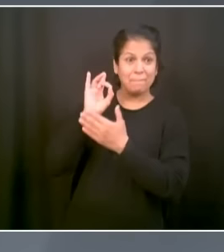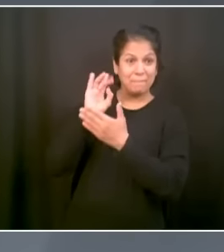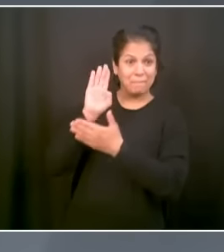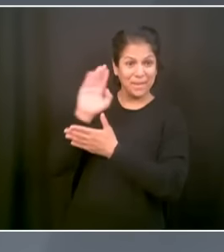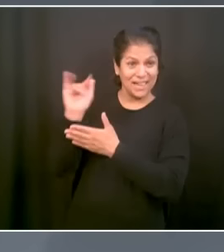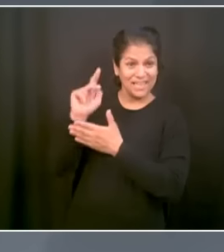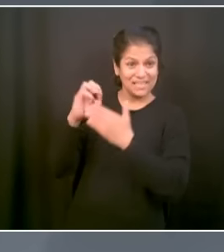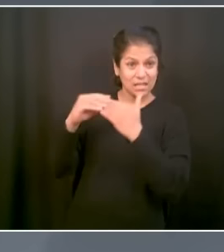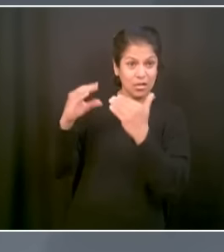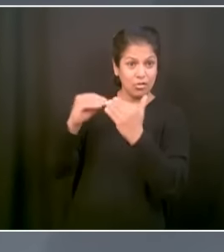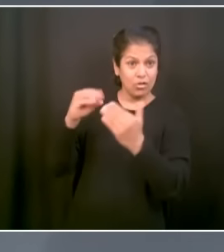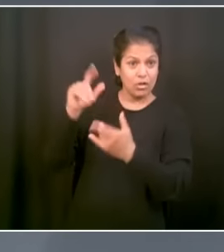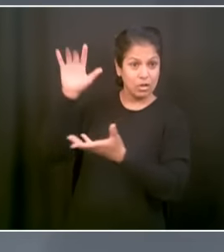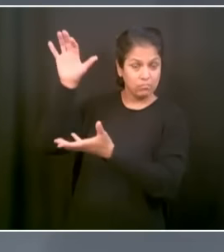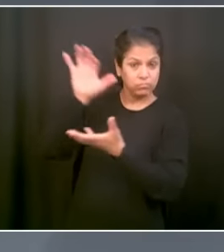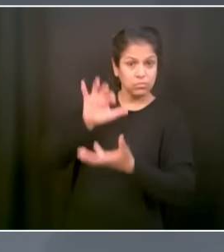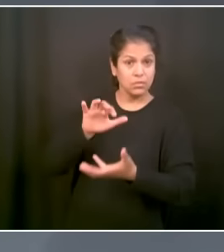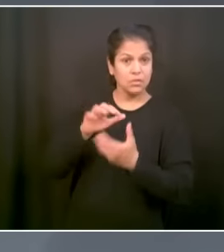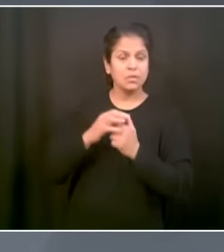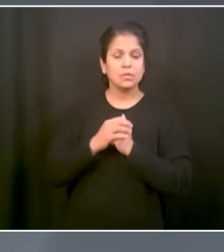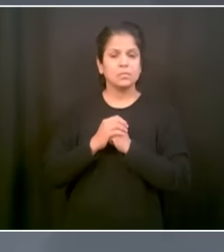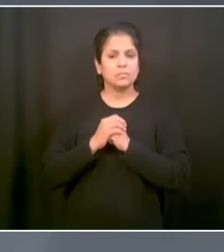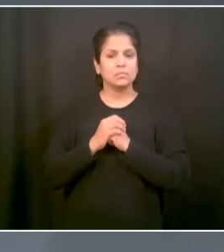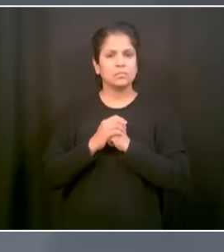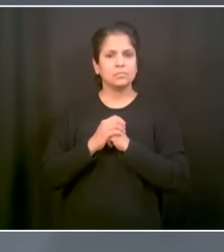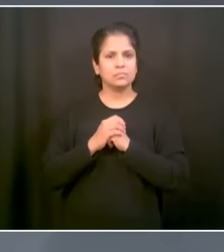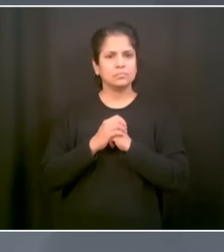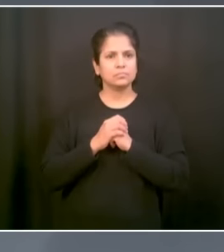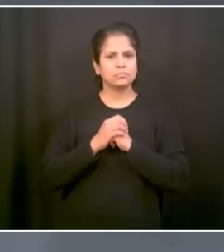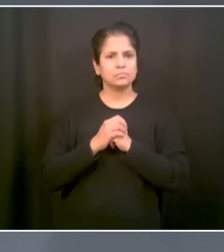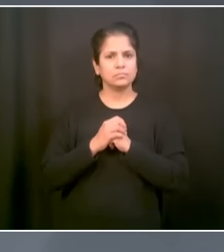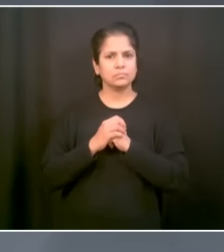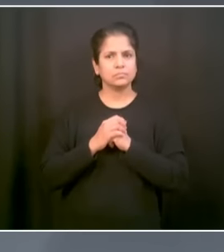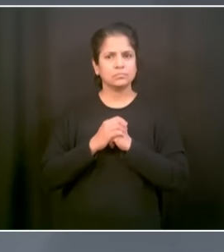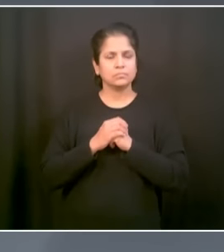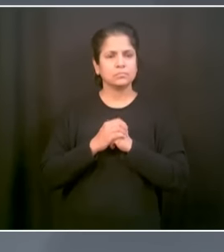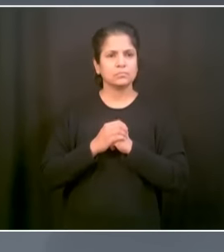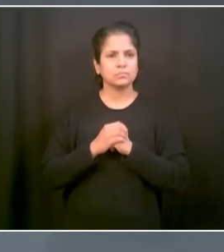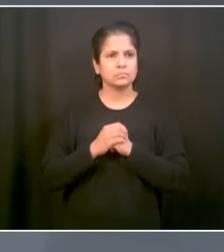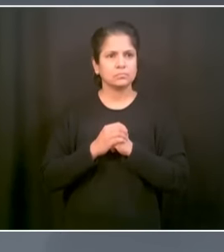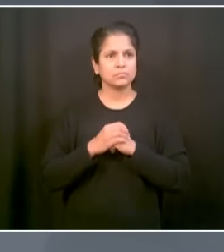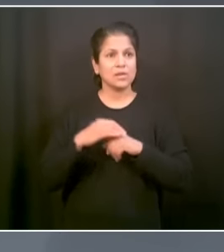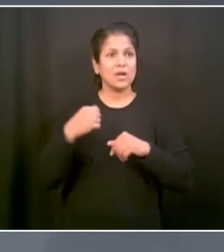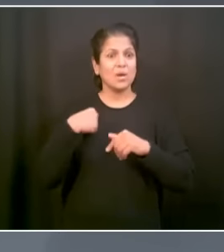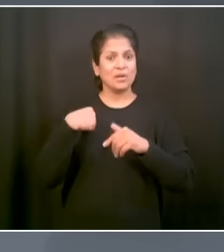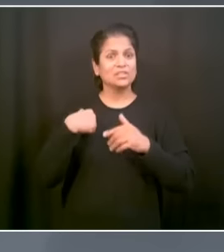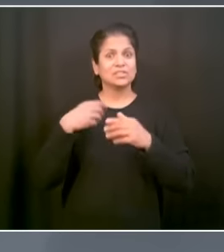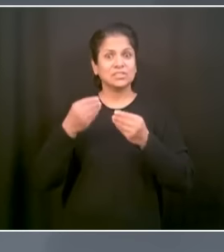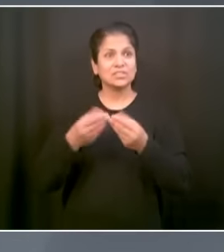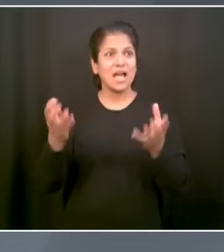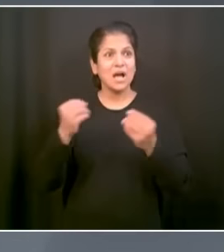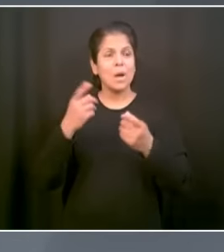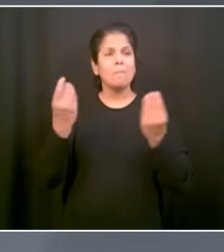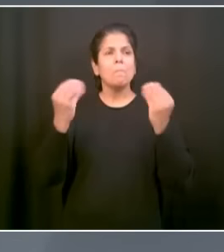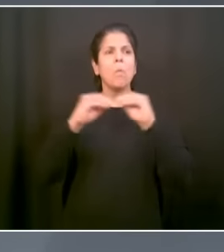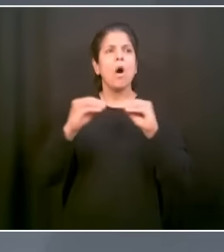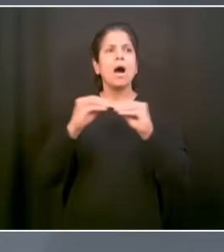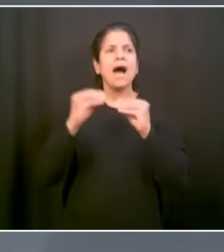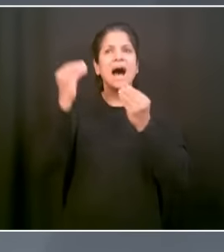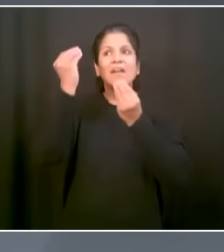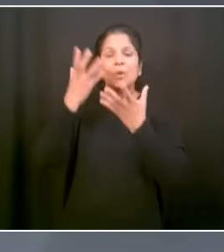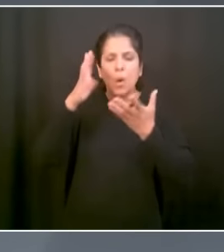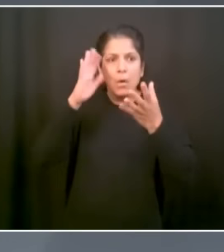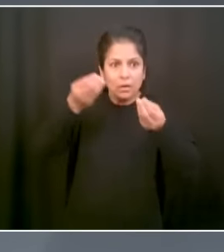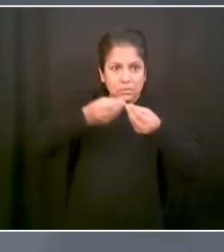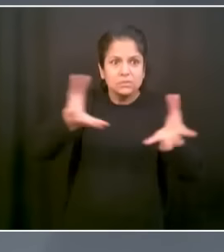of the fiscal gap of $12 billion. We will be sharing additional information as to what the gap that needs to be fixed is for